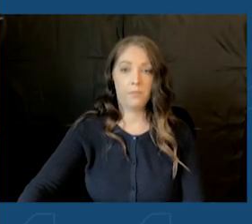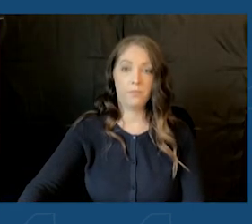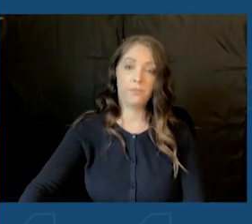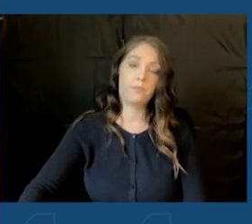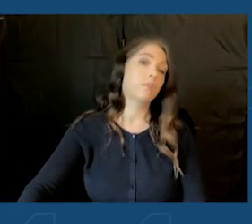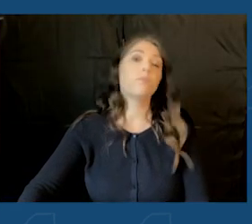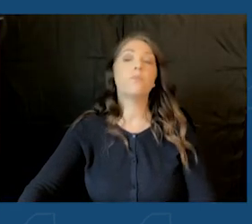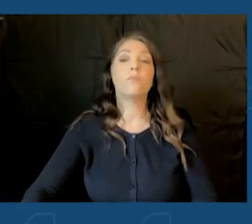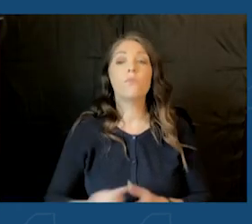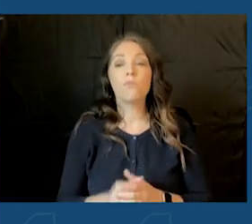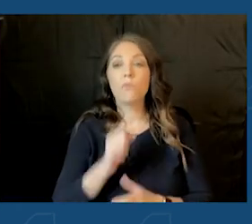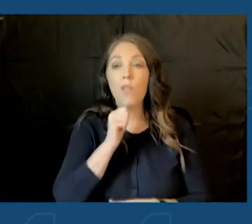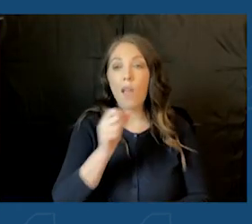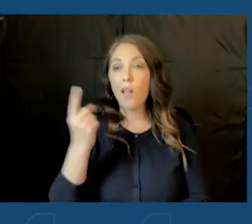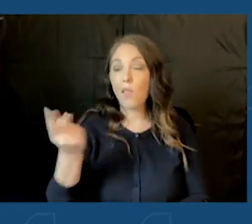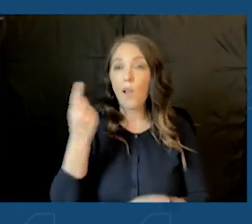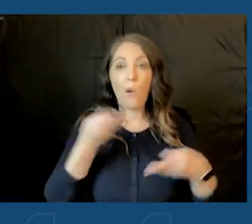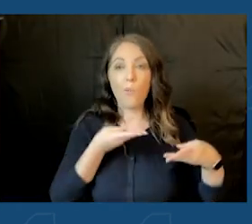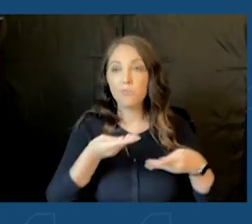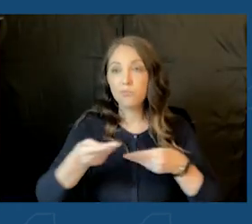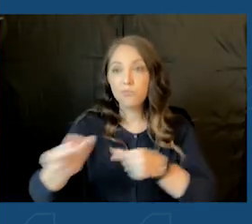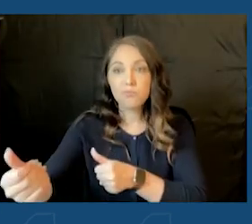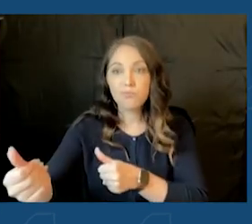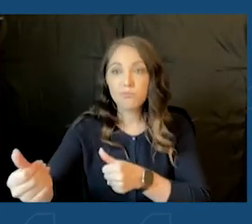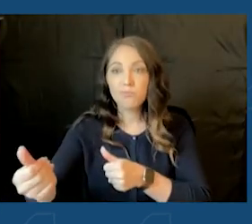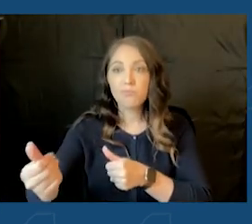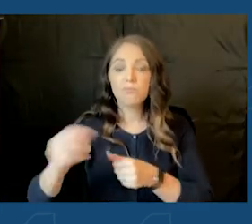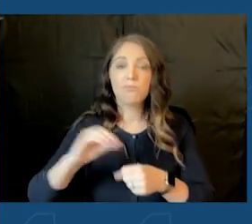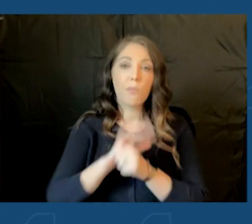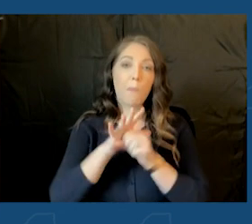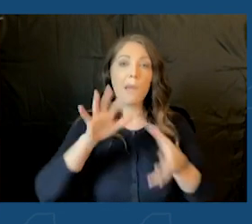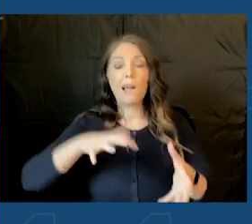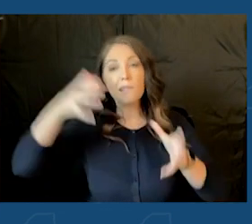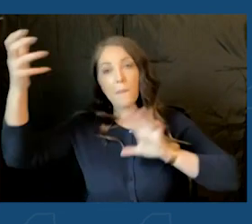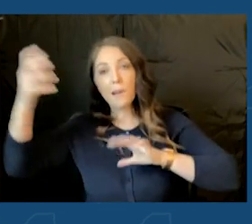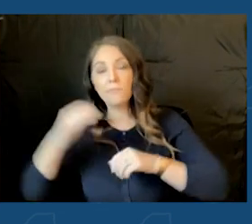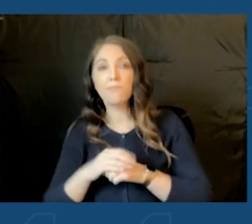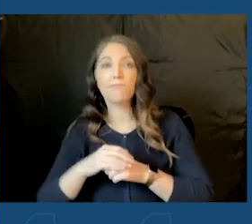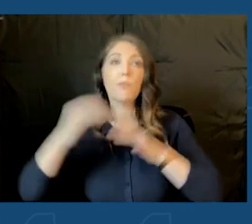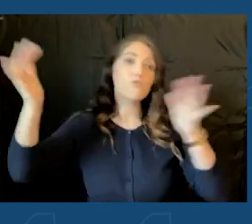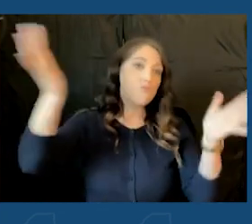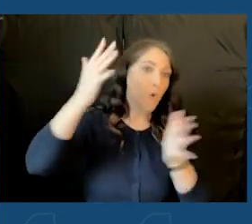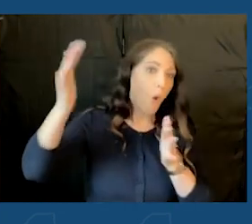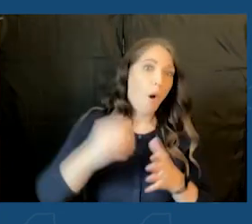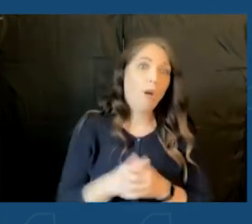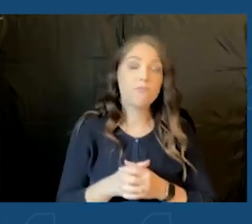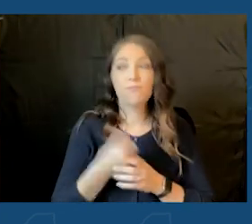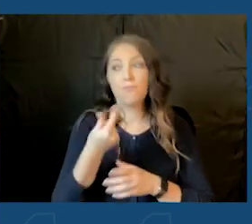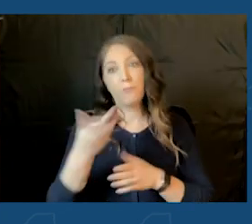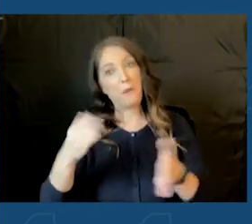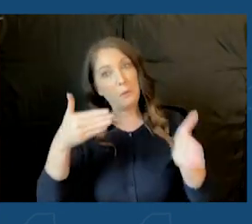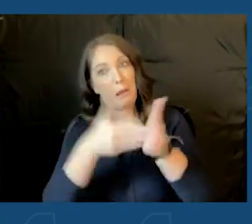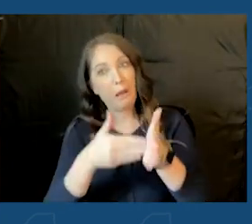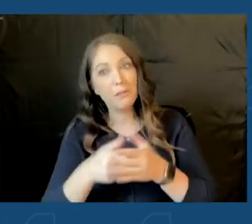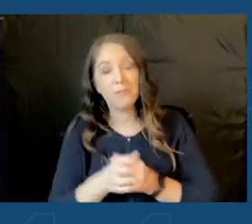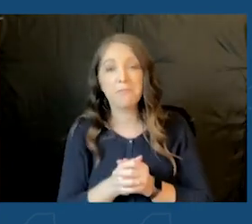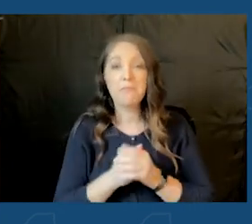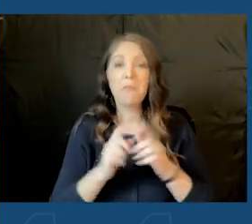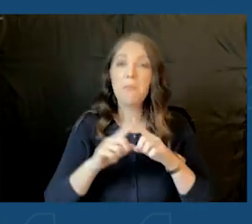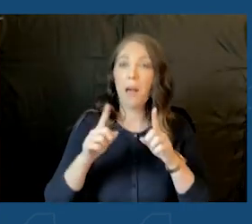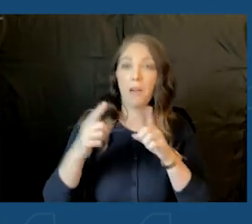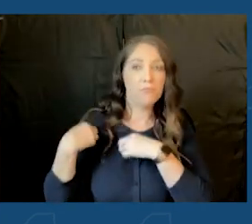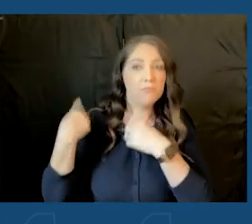It wasn't always smooth sailing. We had a pandemic, a few storms, and of course a few lawsuits. But through it all, we had our focus